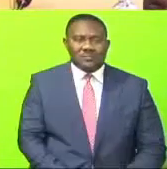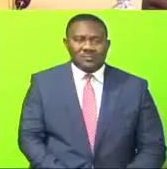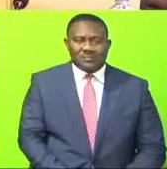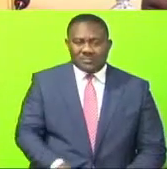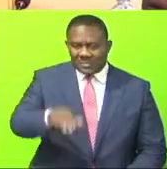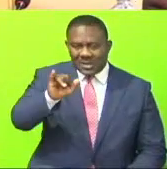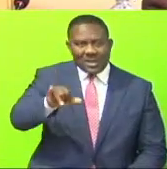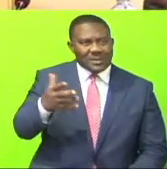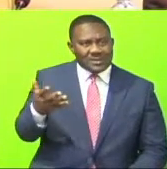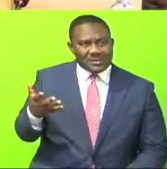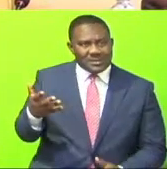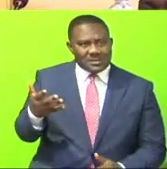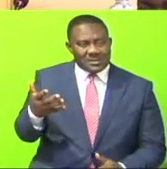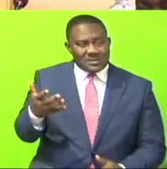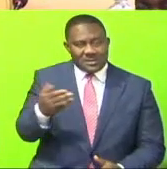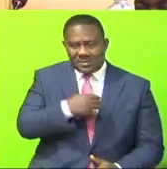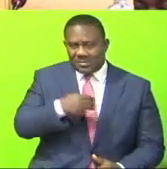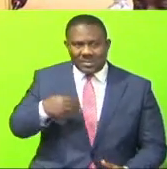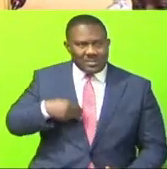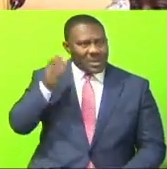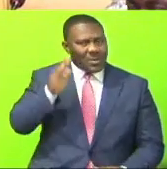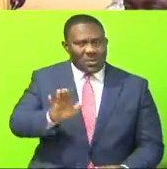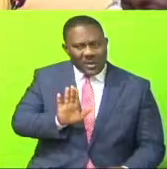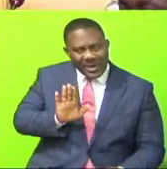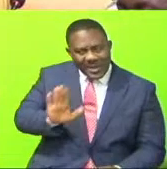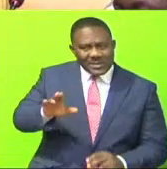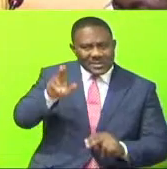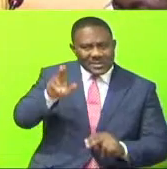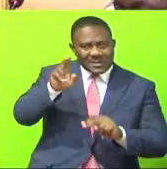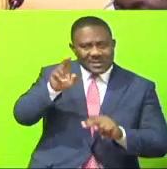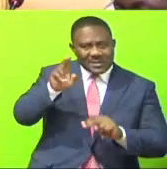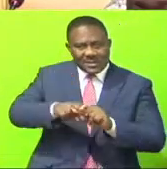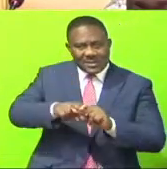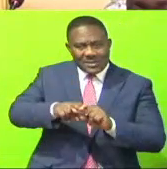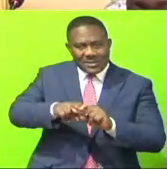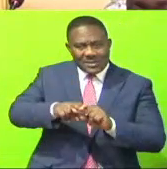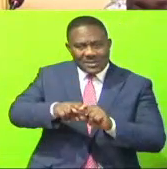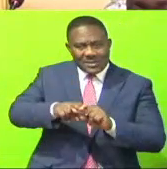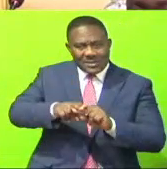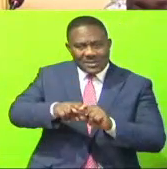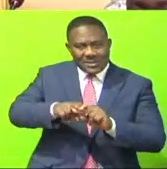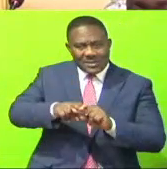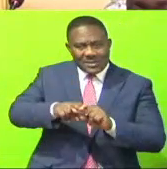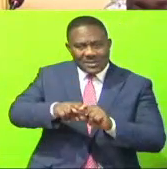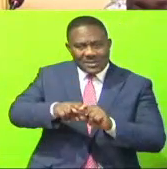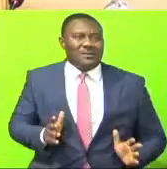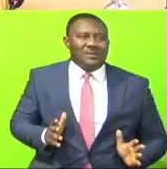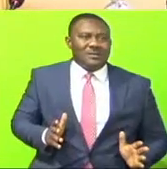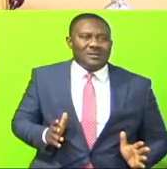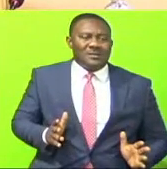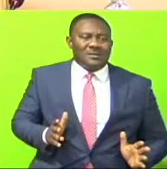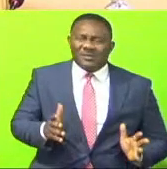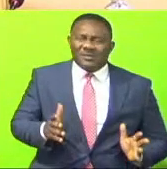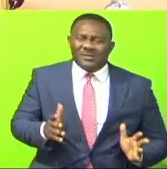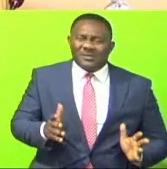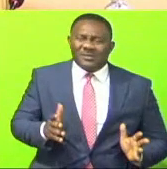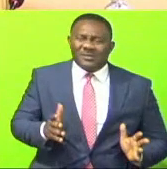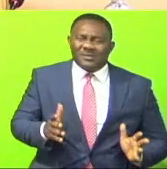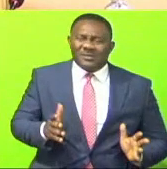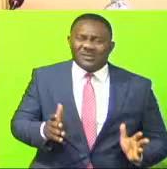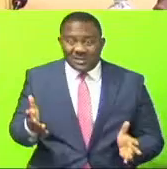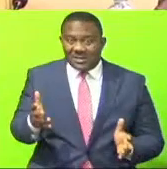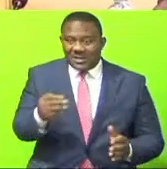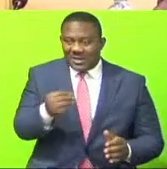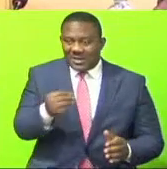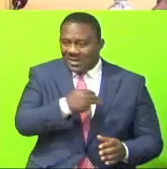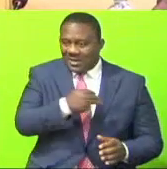member shall vacate his seat. Mr. Speaker, it is mandatory, it is automatic that such a member must vacate